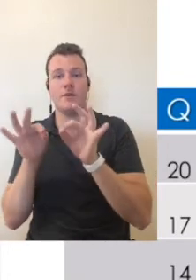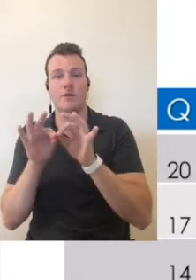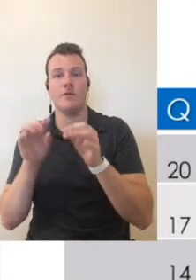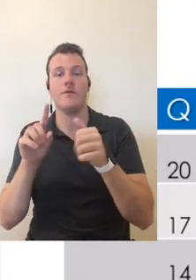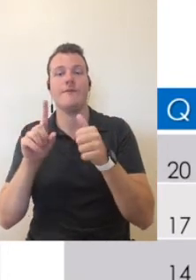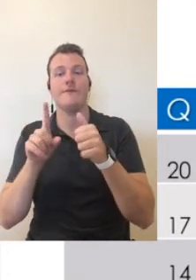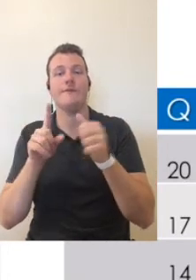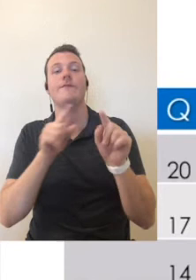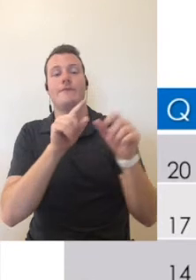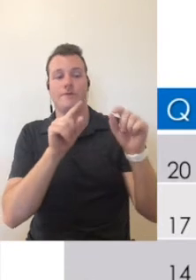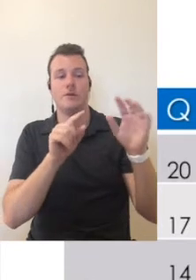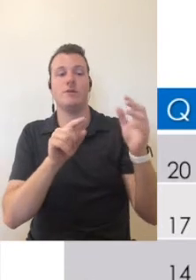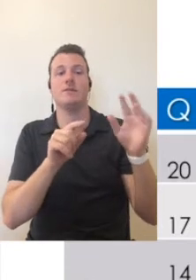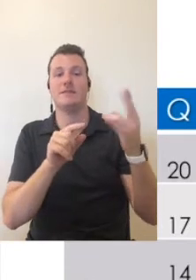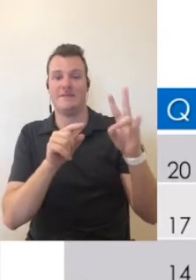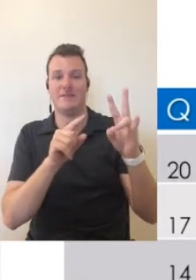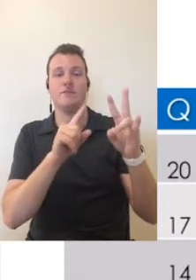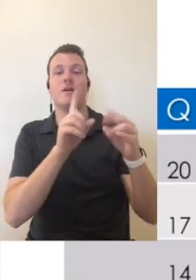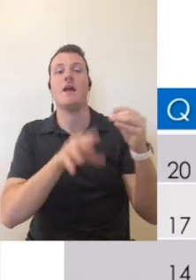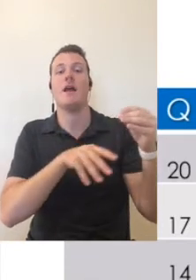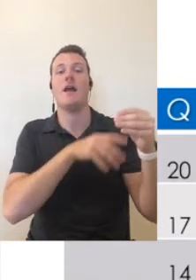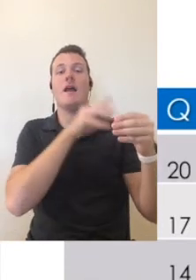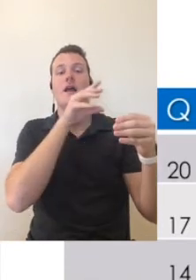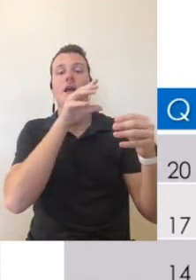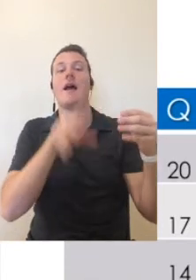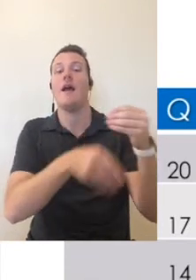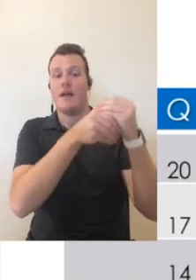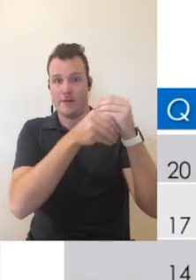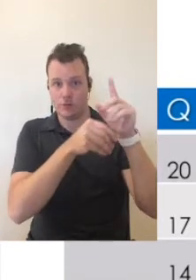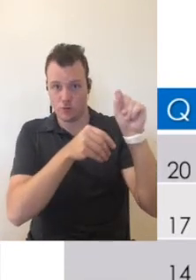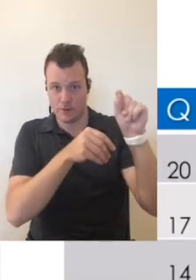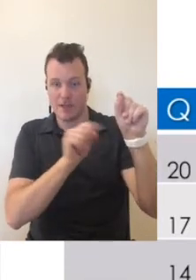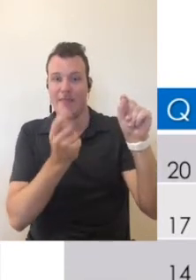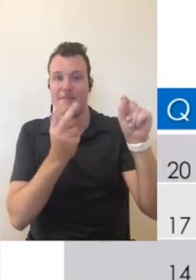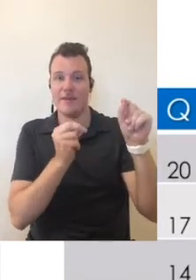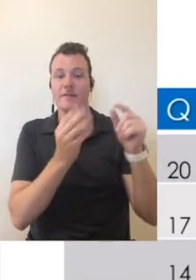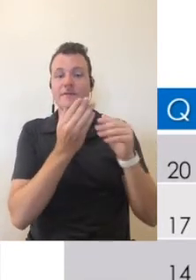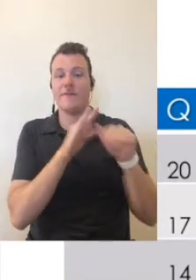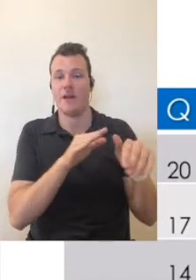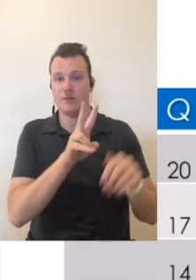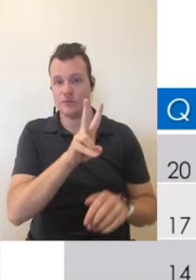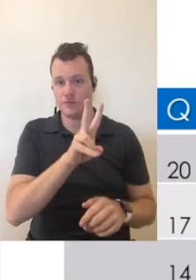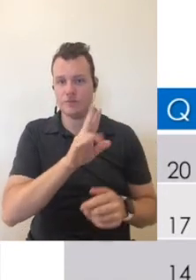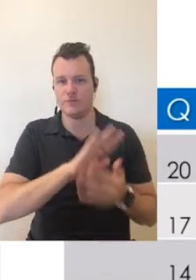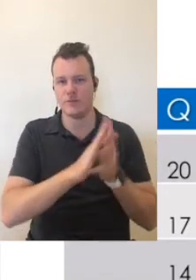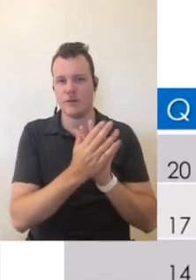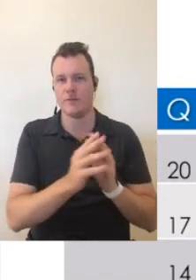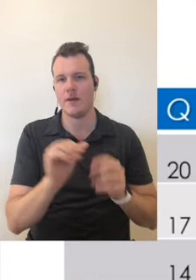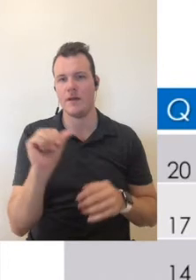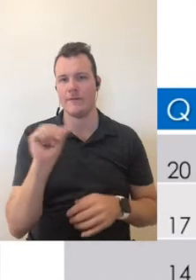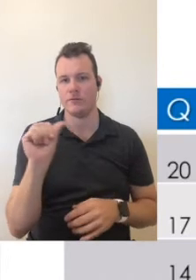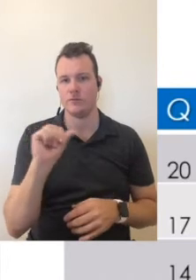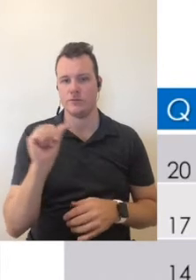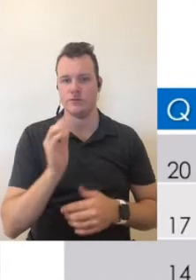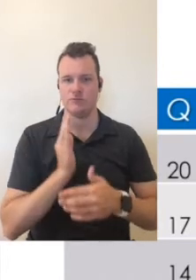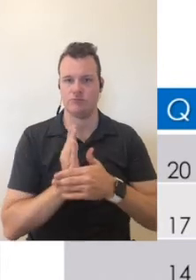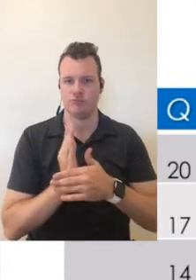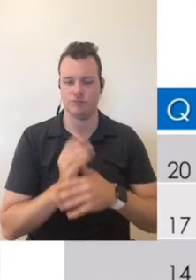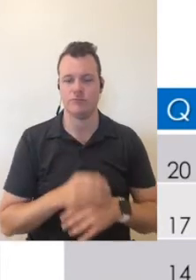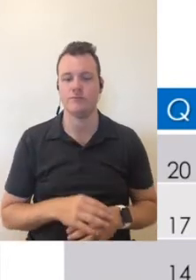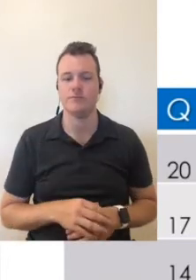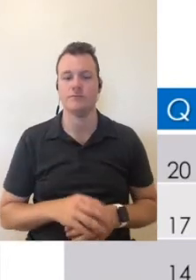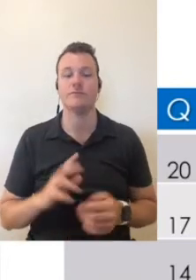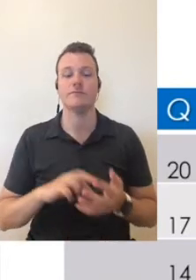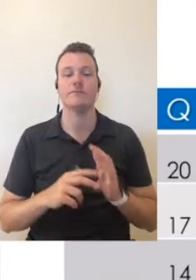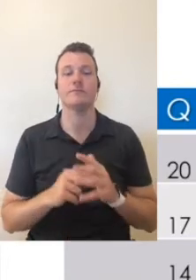value on the first row of 20. I'm going to add them together, and I'm going to divide by 2 to get the average. So